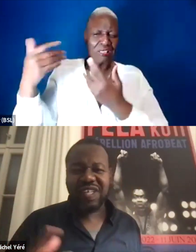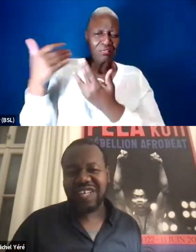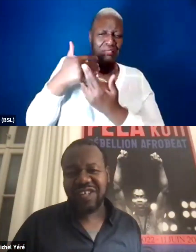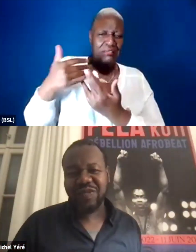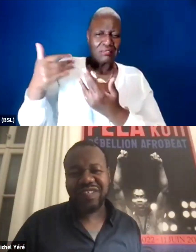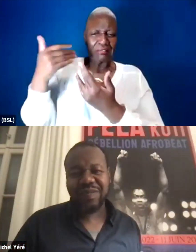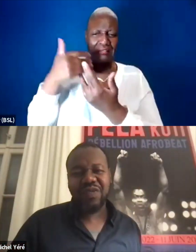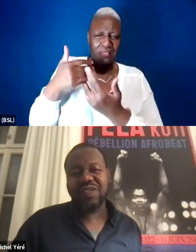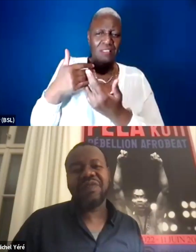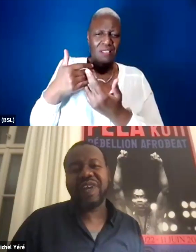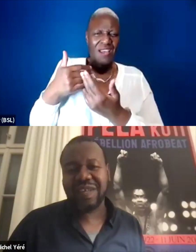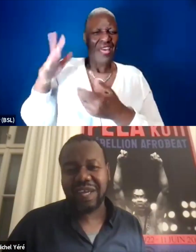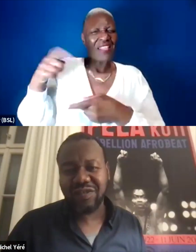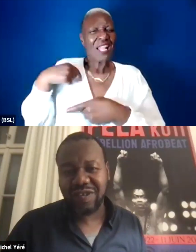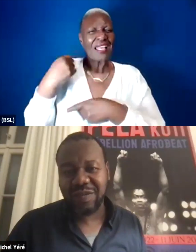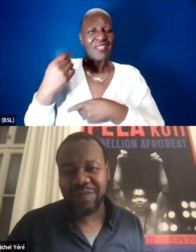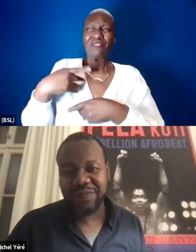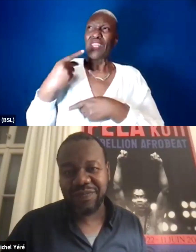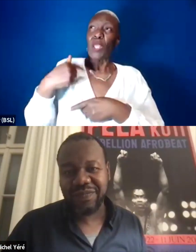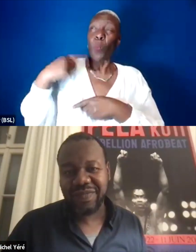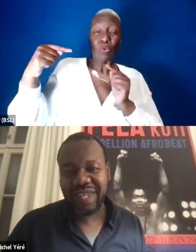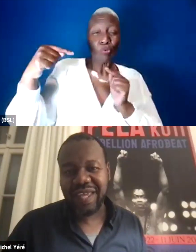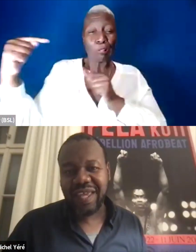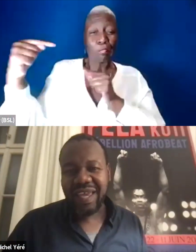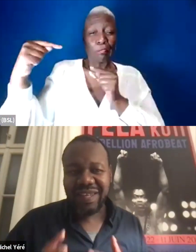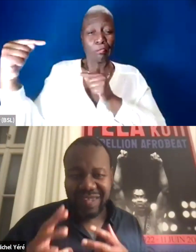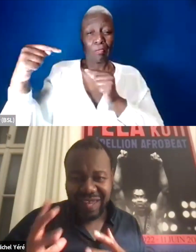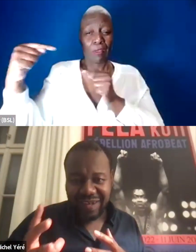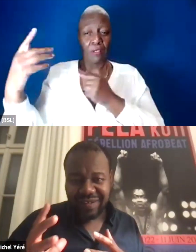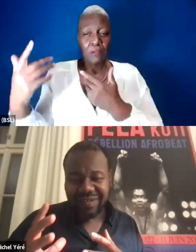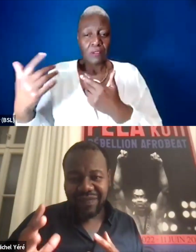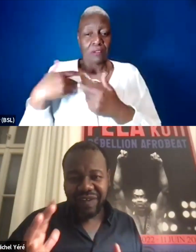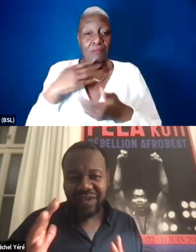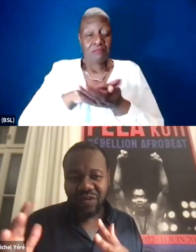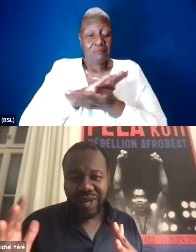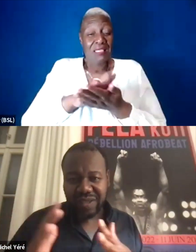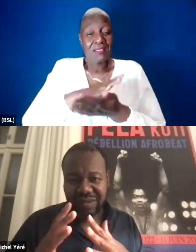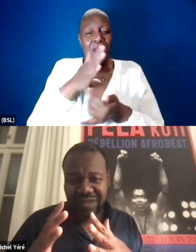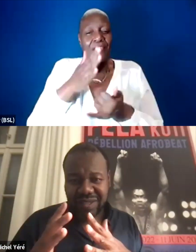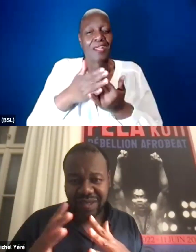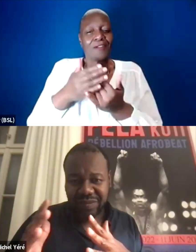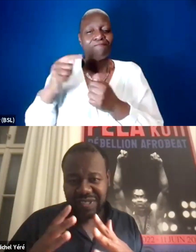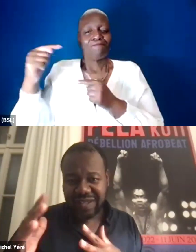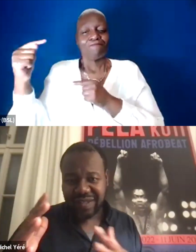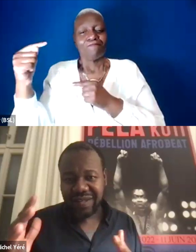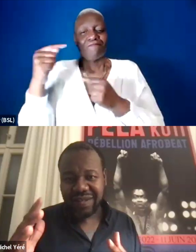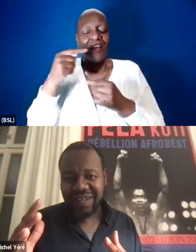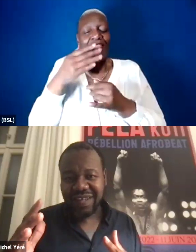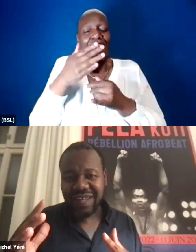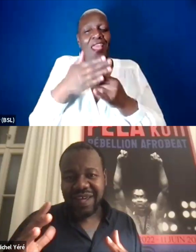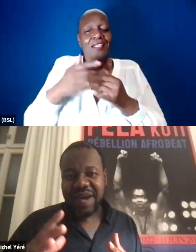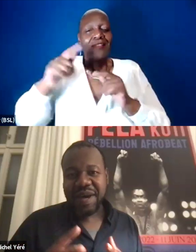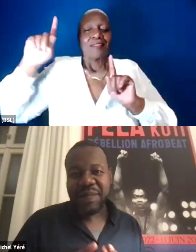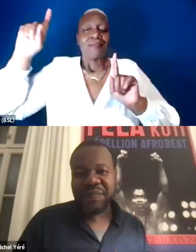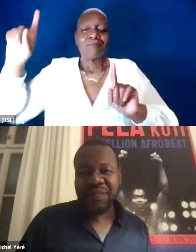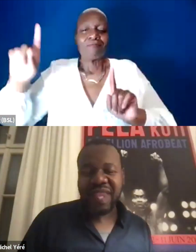if he's being challenged by somebody who wants to fight against him. And in the end, they find a way to come together.